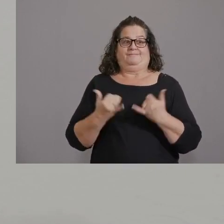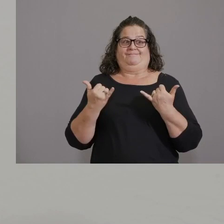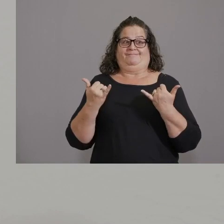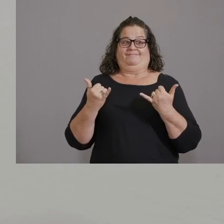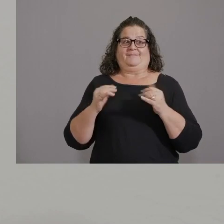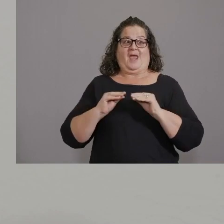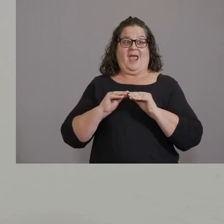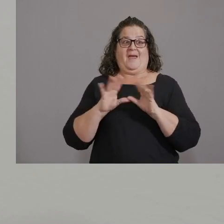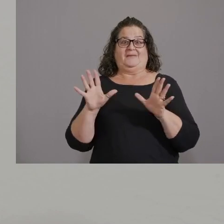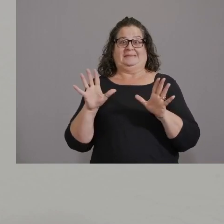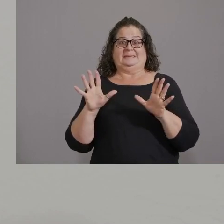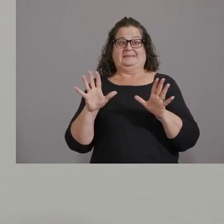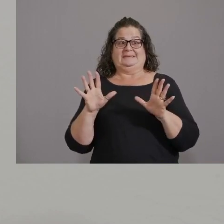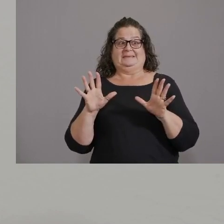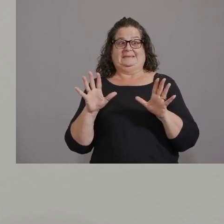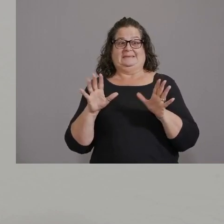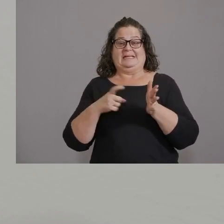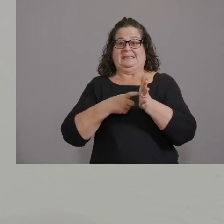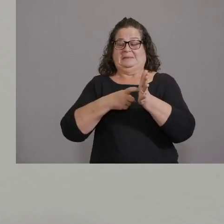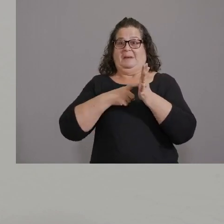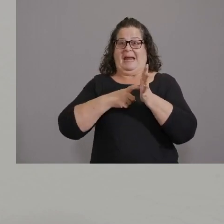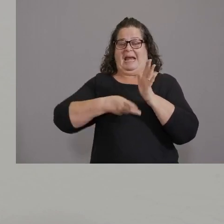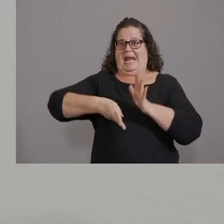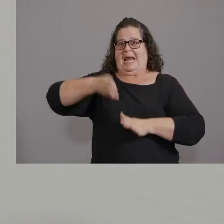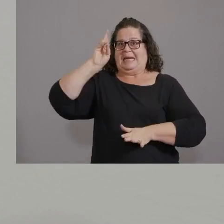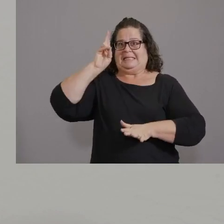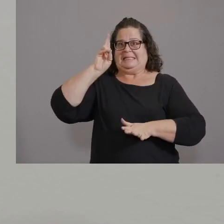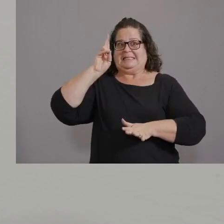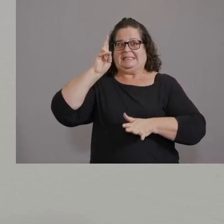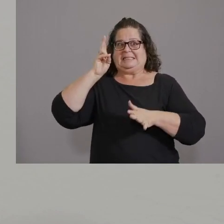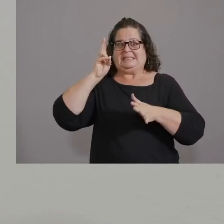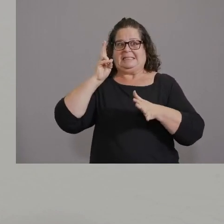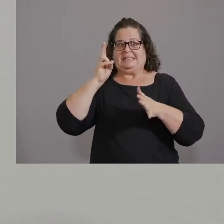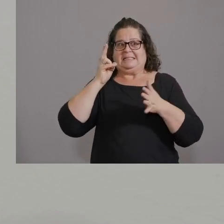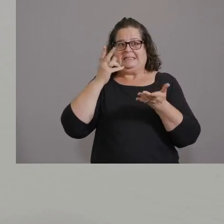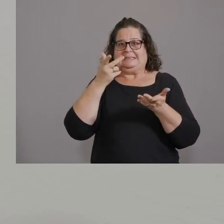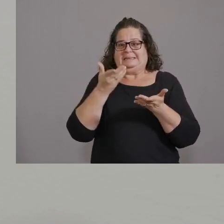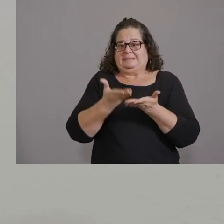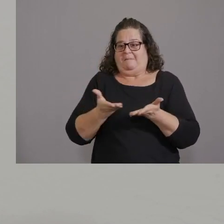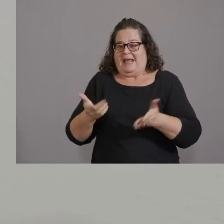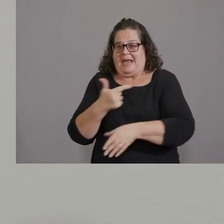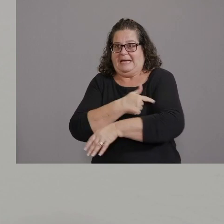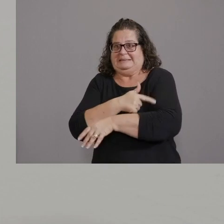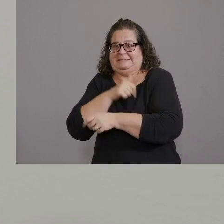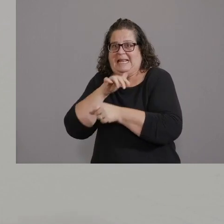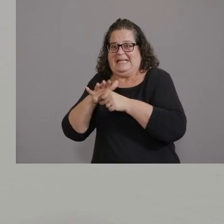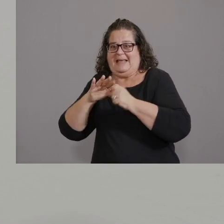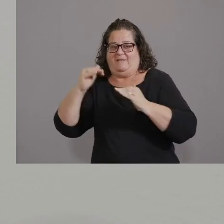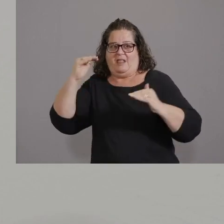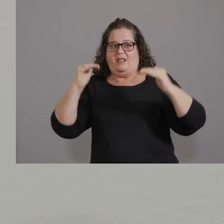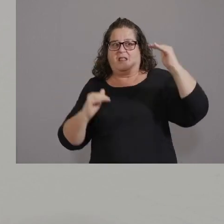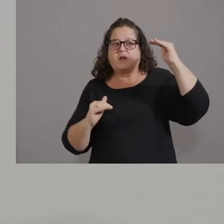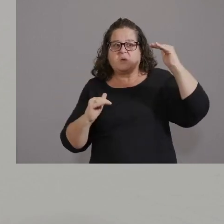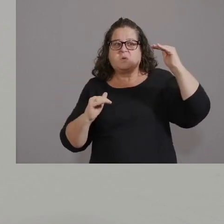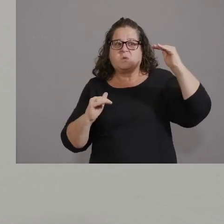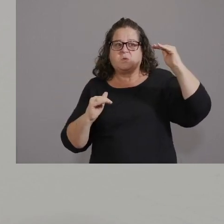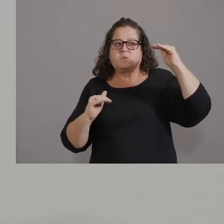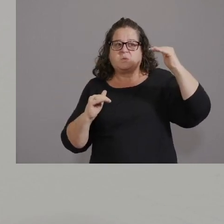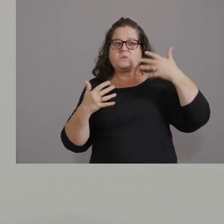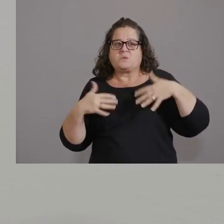when they opened their line yesterday, they had 20,000 appointments in the first couple of hours. So there's a huge, huge demand for